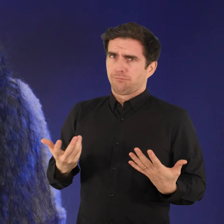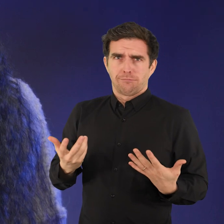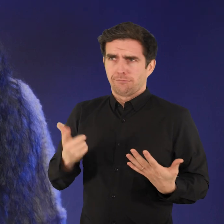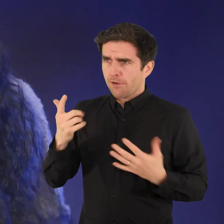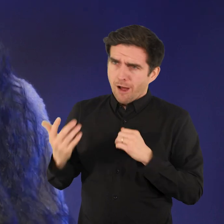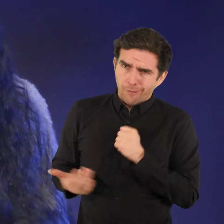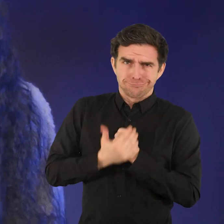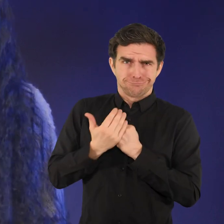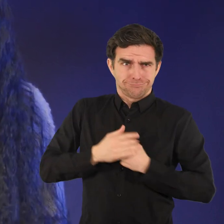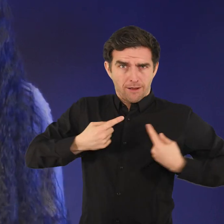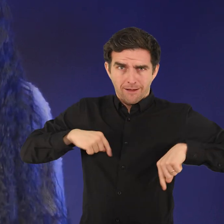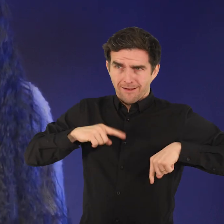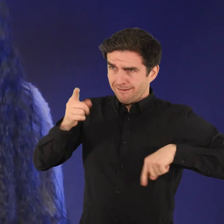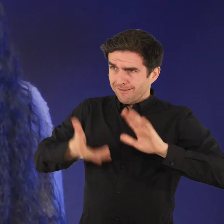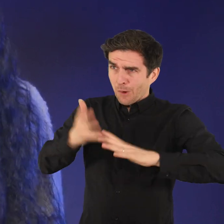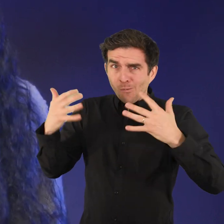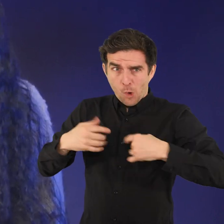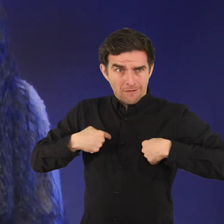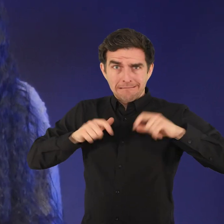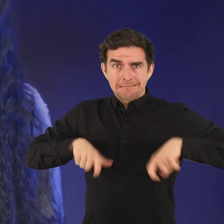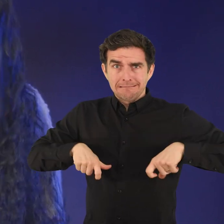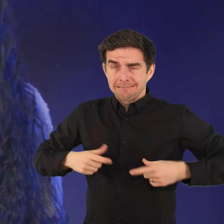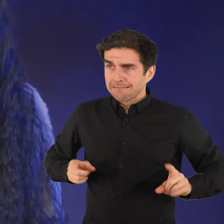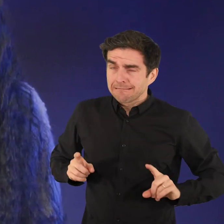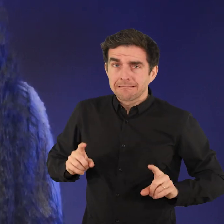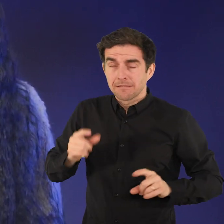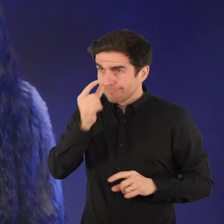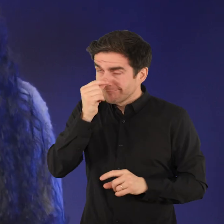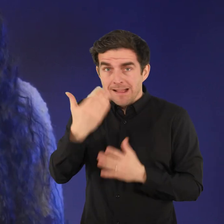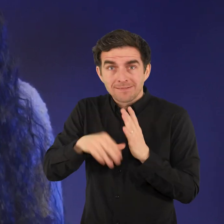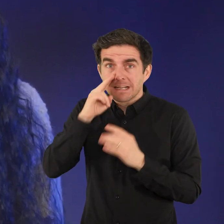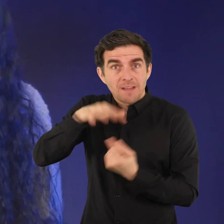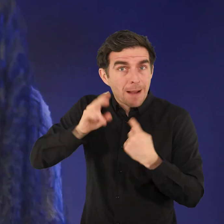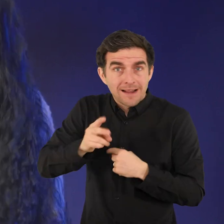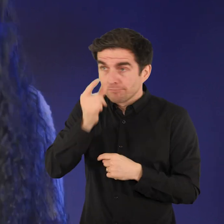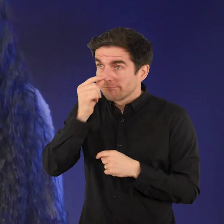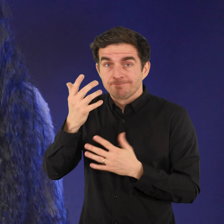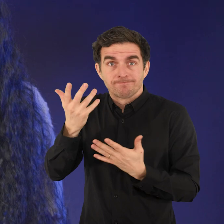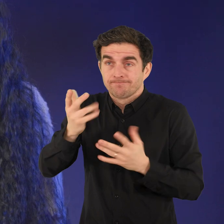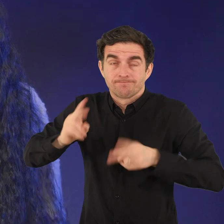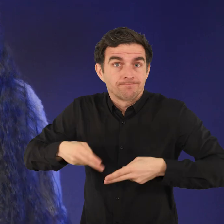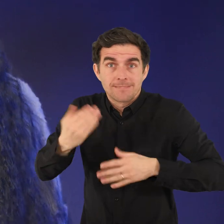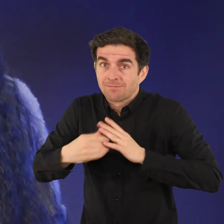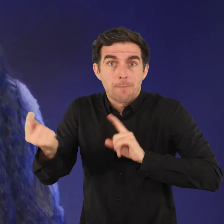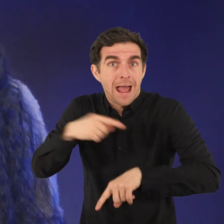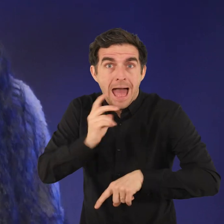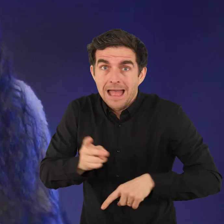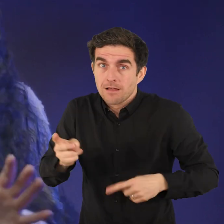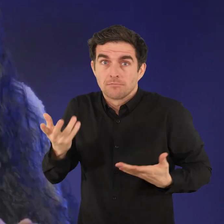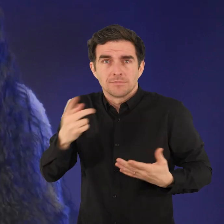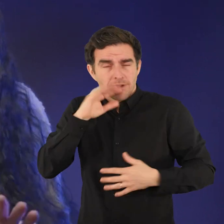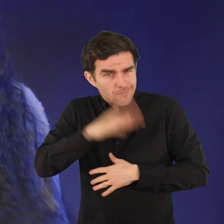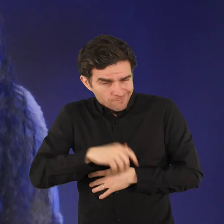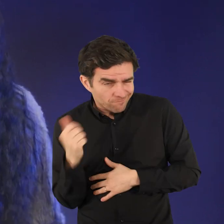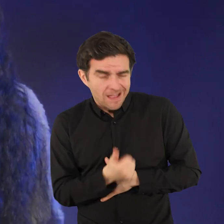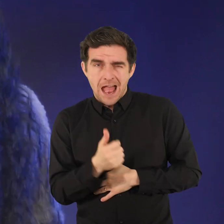us. They were going to war. They might not see their families anymore. They might not go back to their homes anymore. But they were telling us, oh, it's